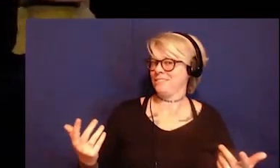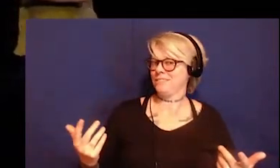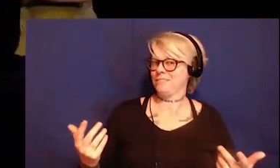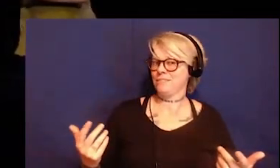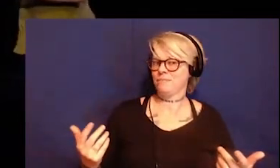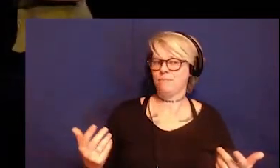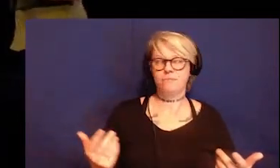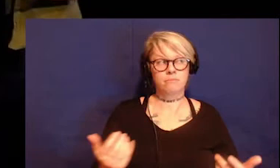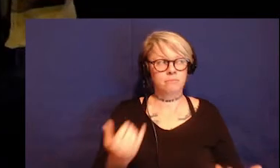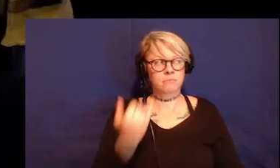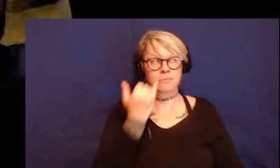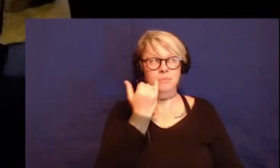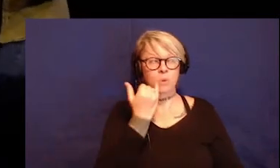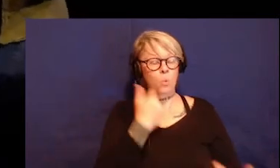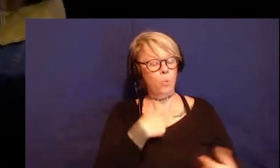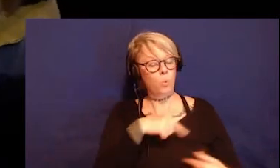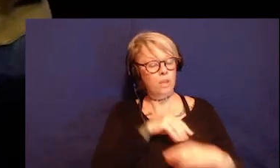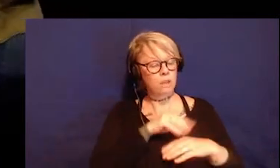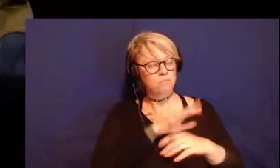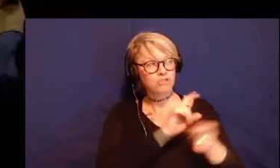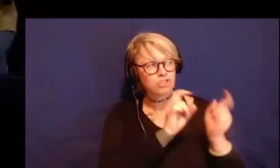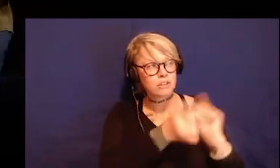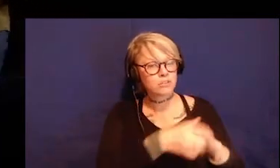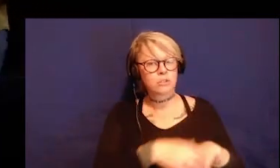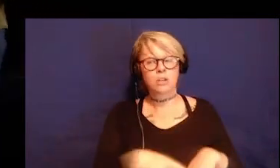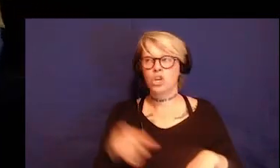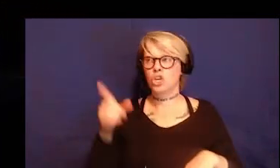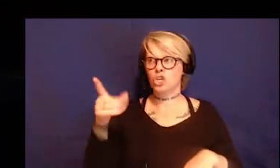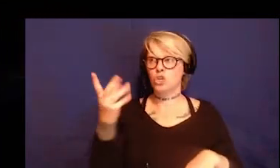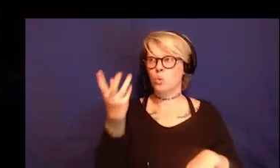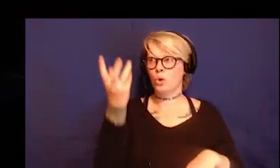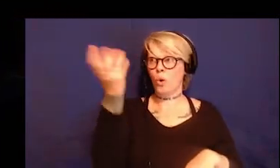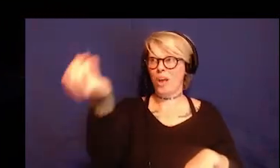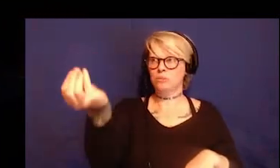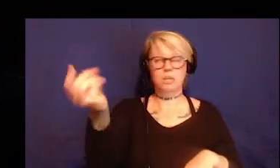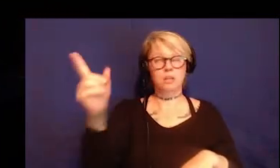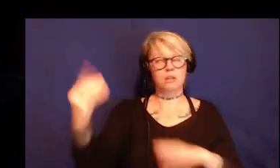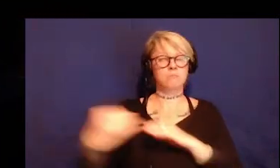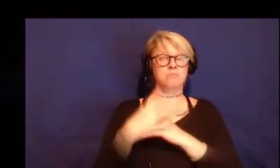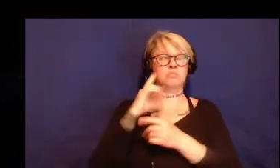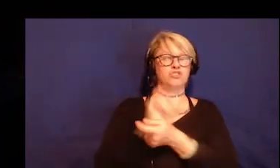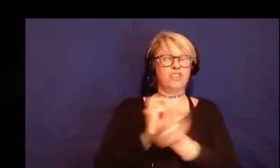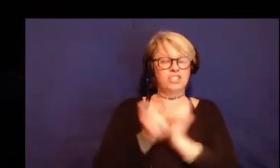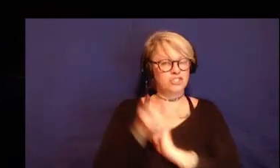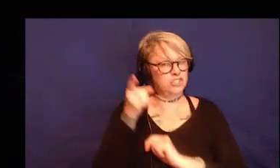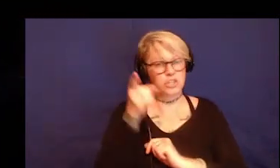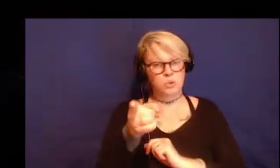What if we can change it? Once you go out that door, it changes you before you get the chance.